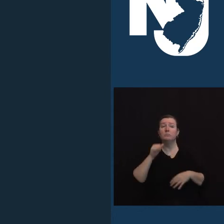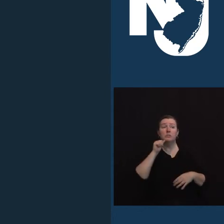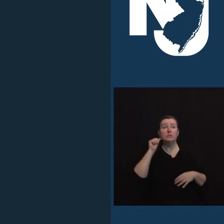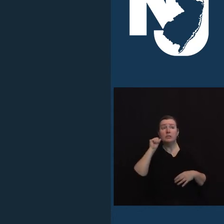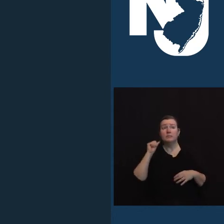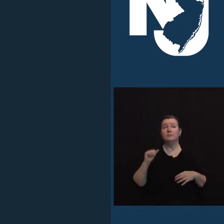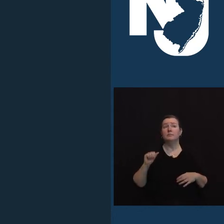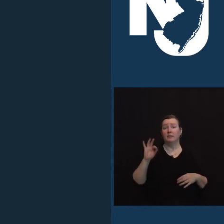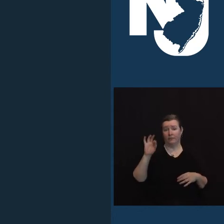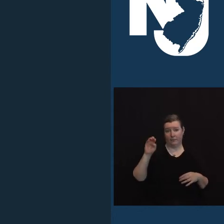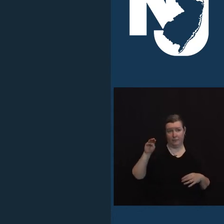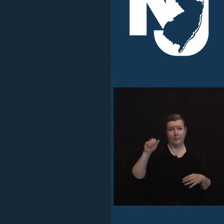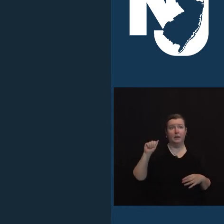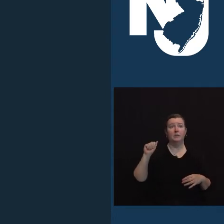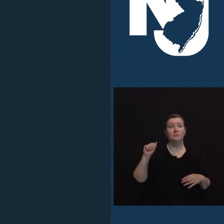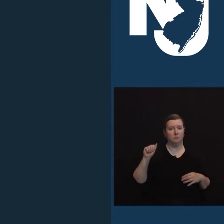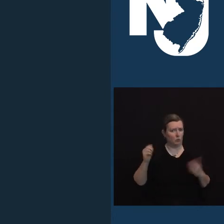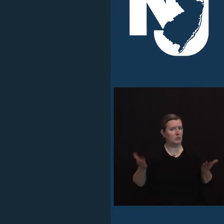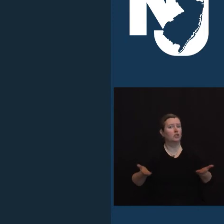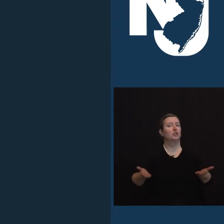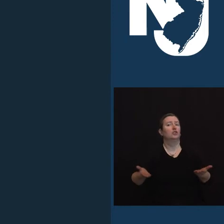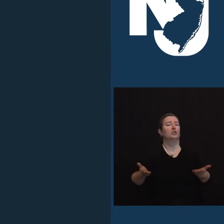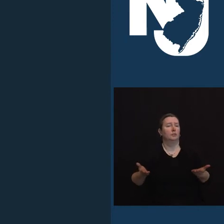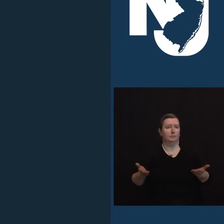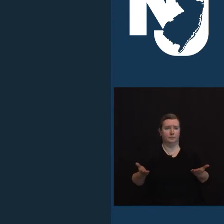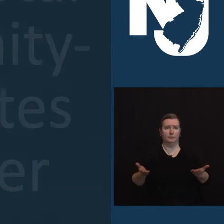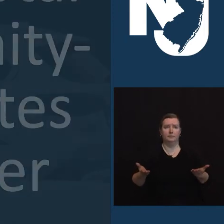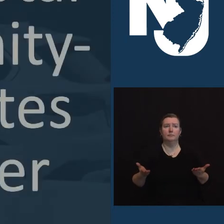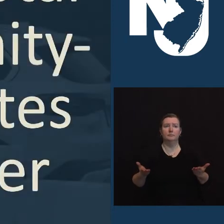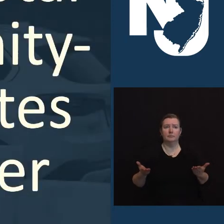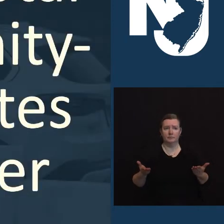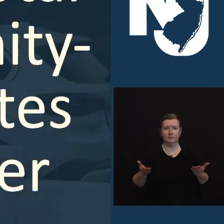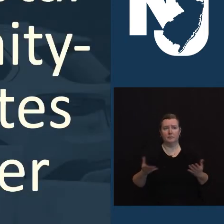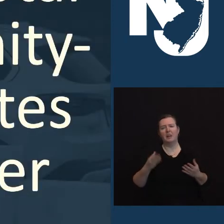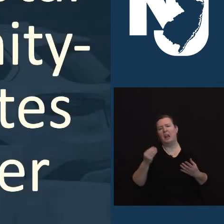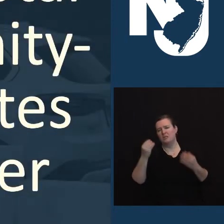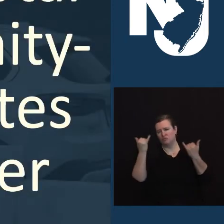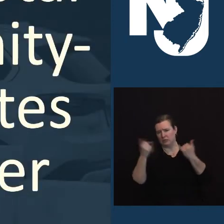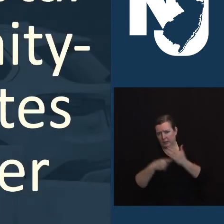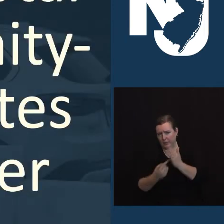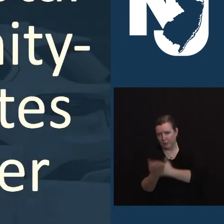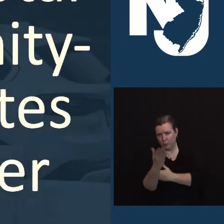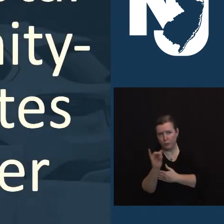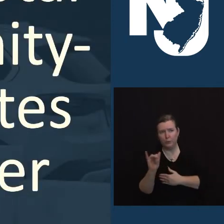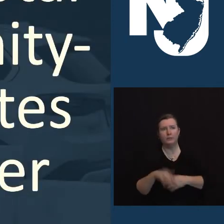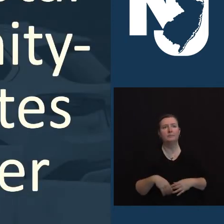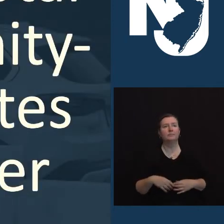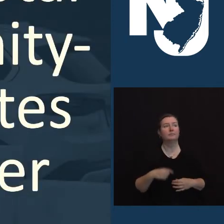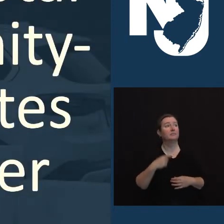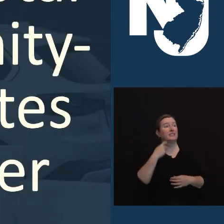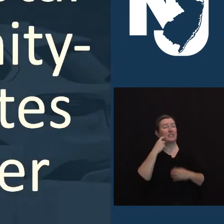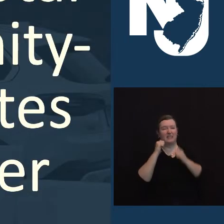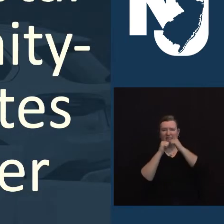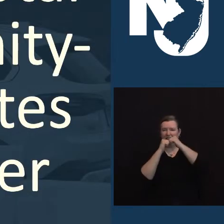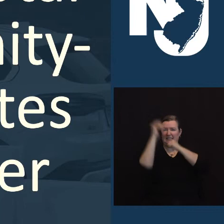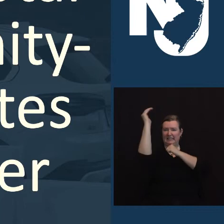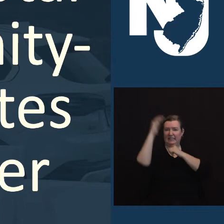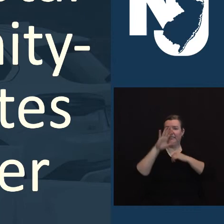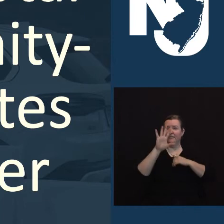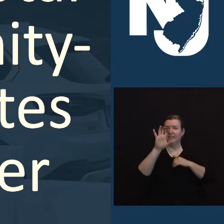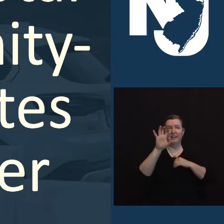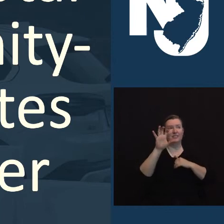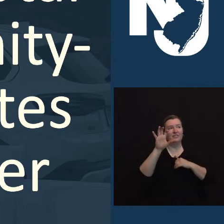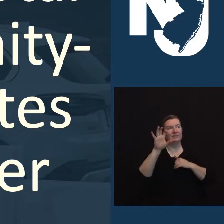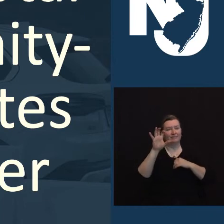morning in Franklin. And to that, we recently exceeded 500 total pop-up